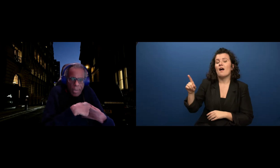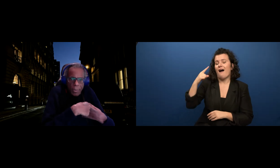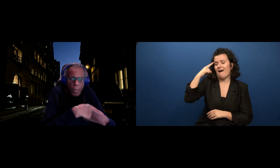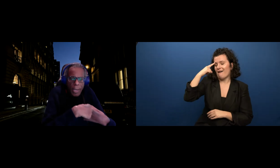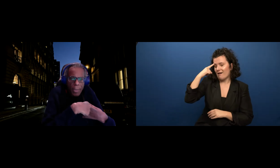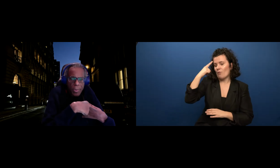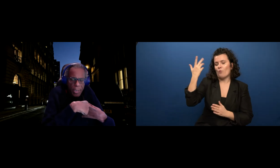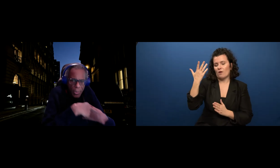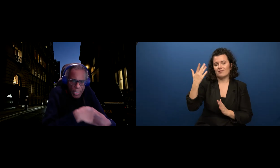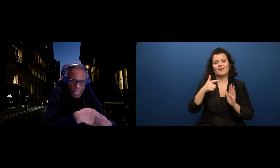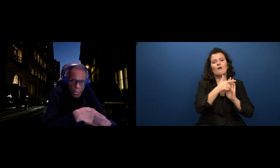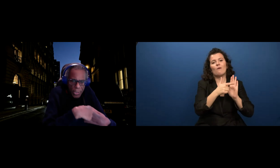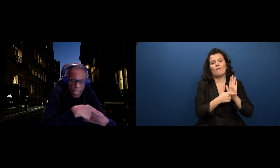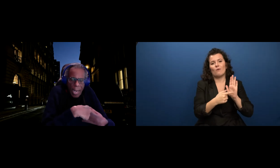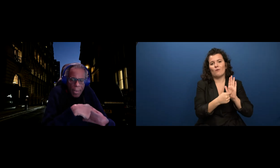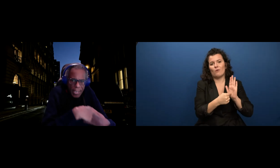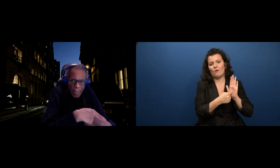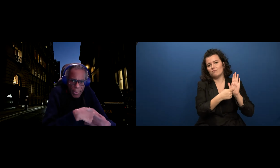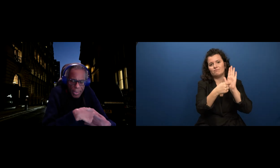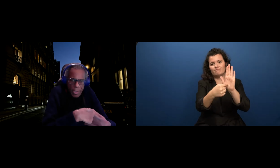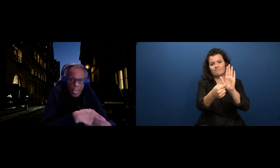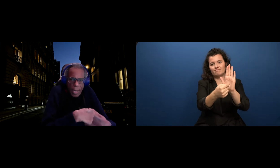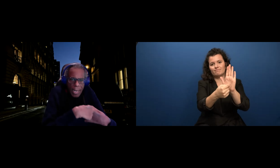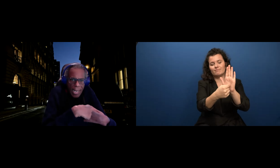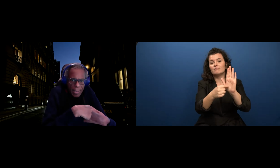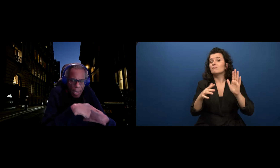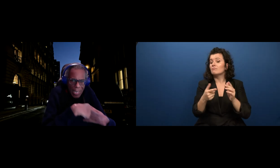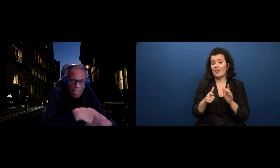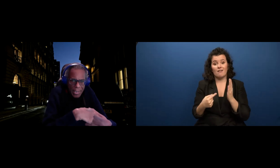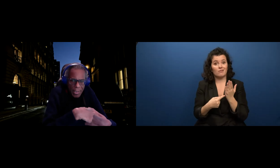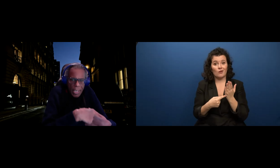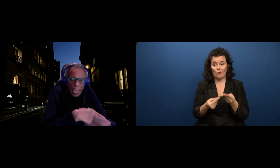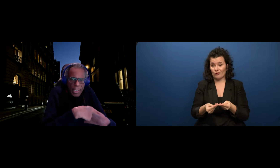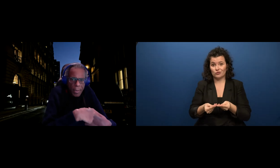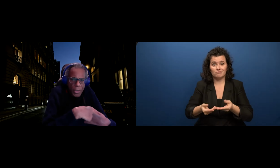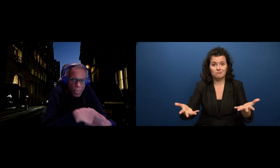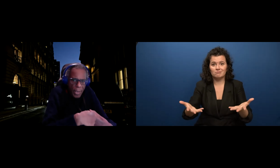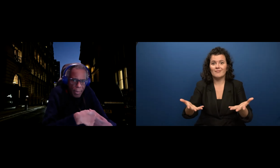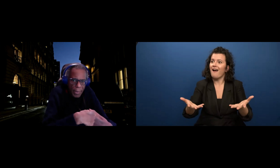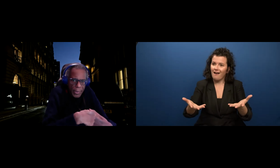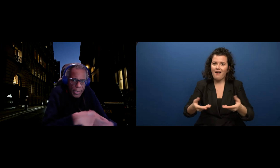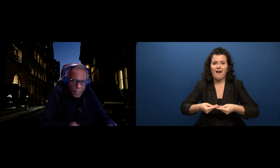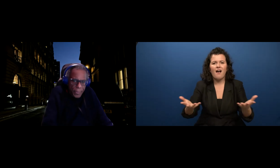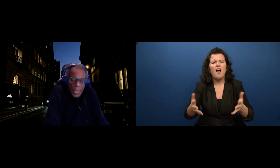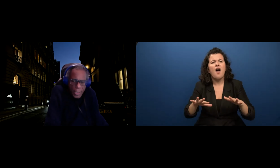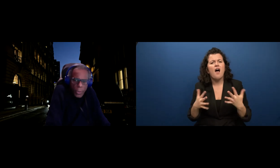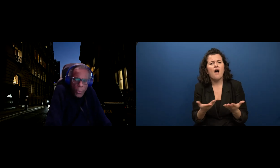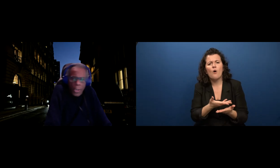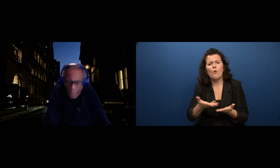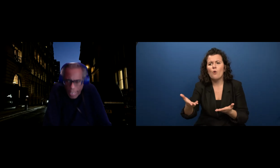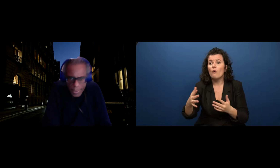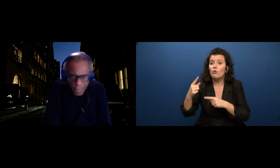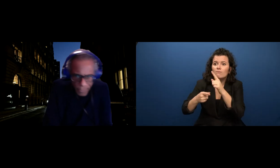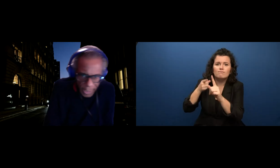in terms of the way in which we're using technology, how we think about it, how we access it, and the assumptions are made around it. So the